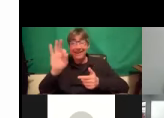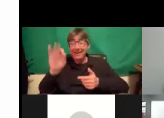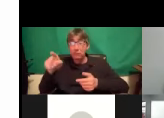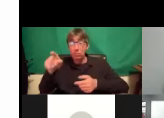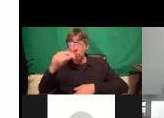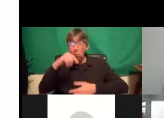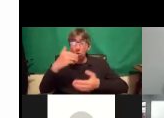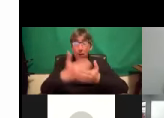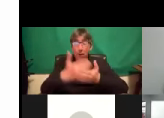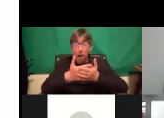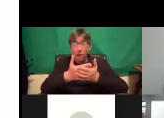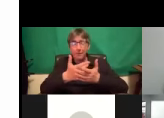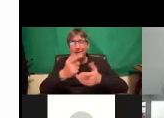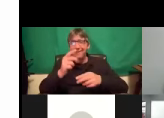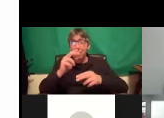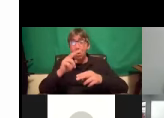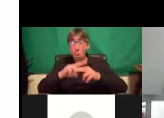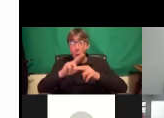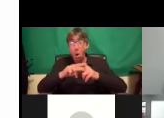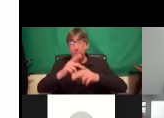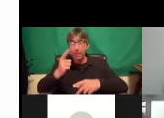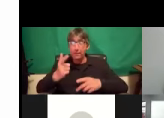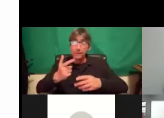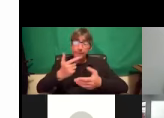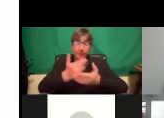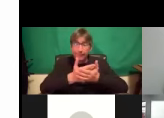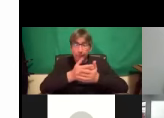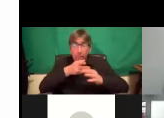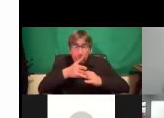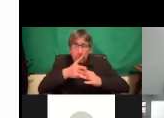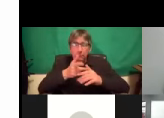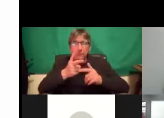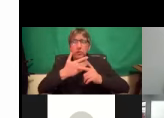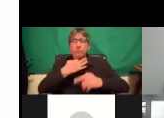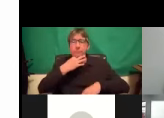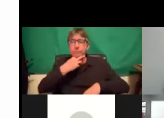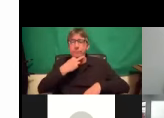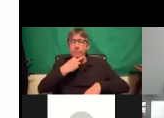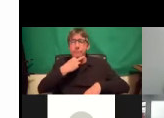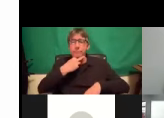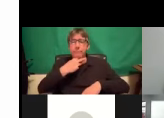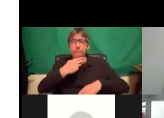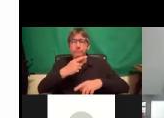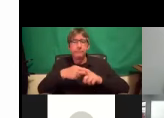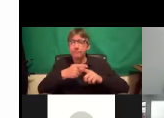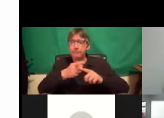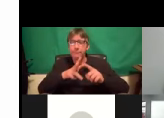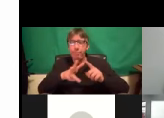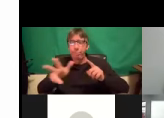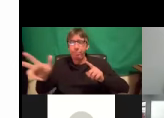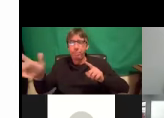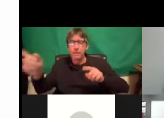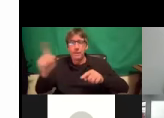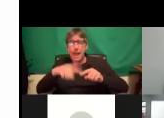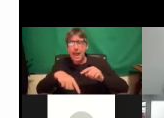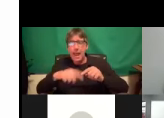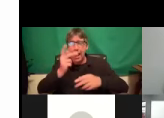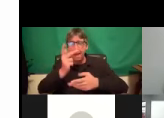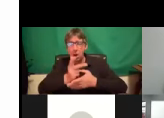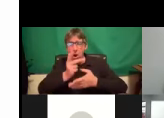in normal times, if you don't get to the parking lot by the first train, then you cannot count on getting a place to park.